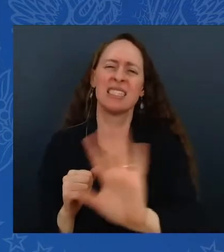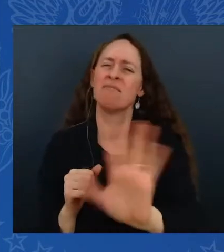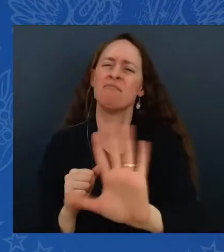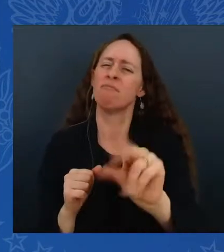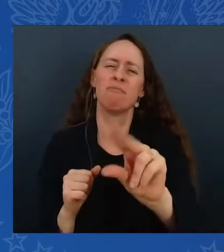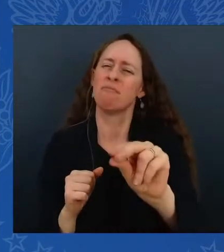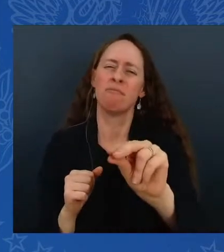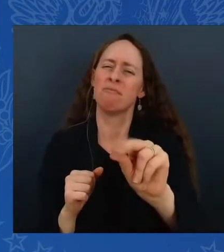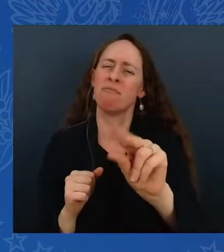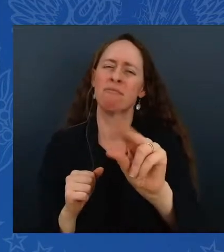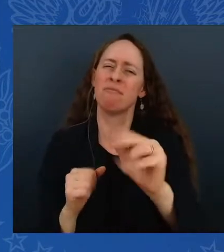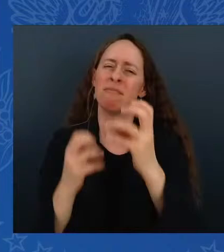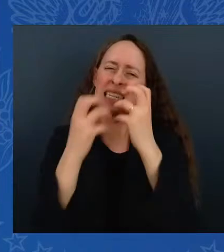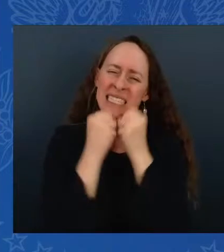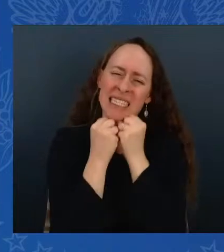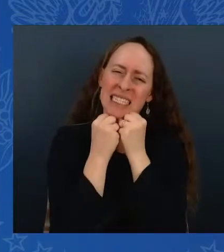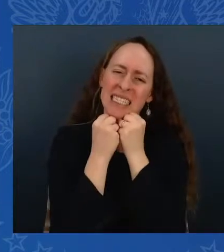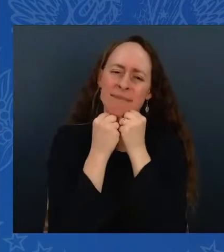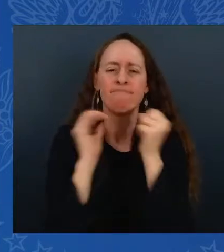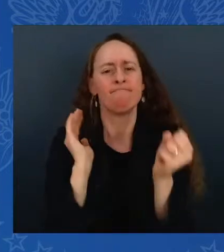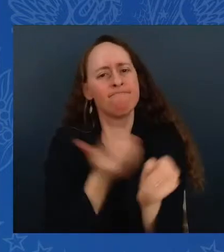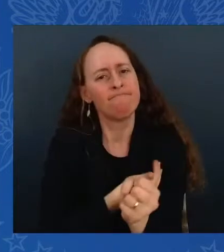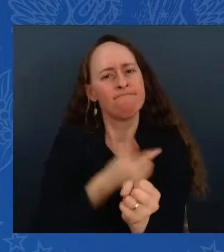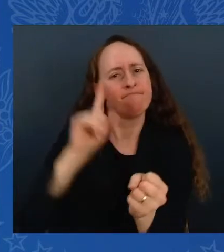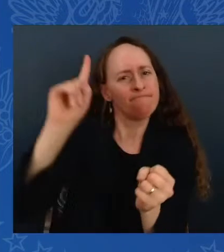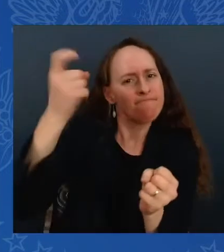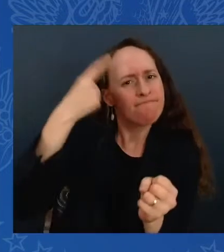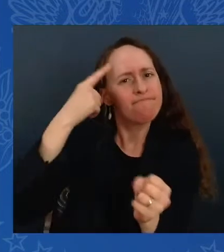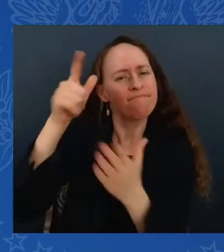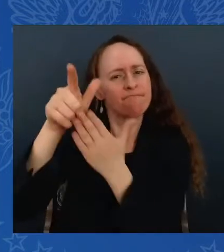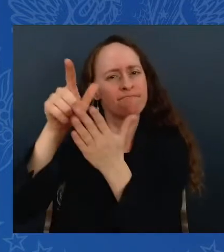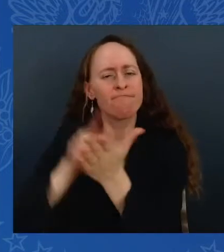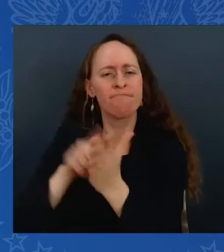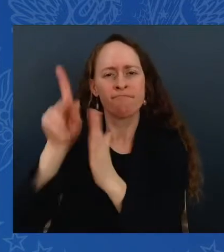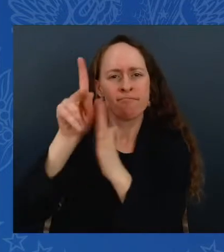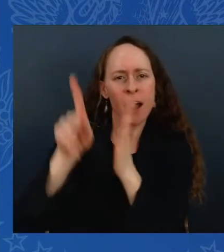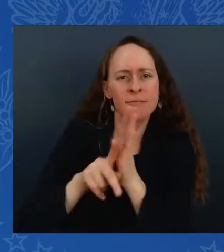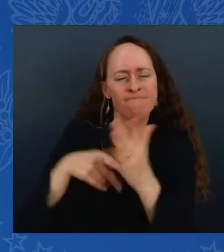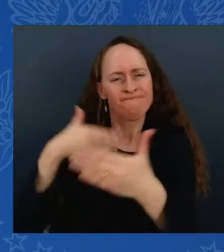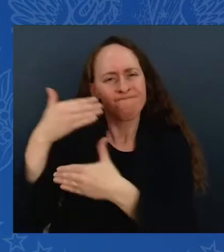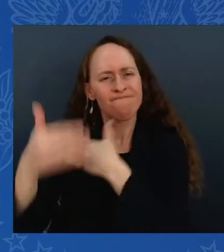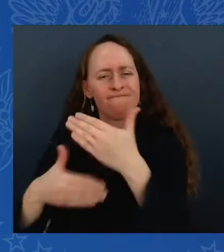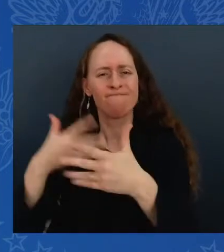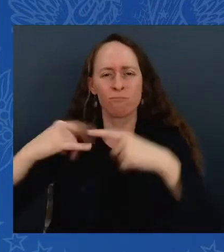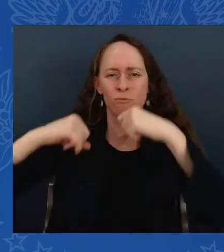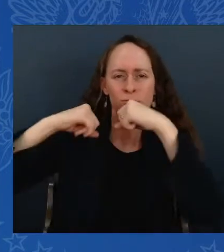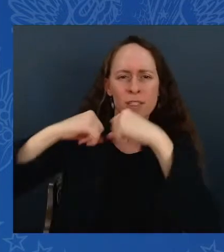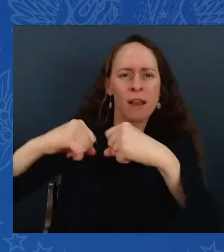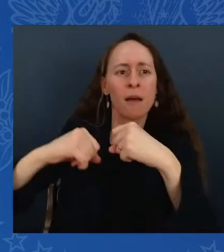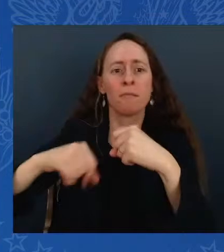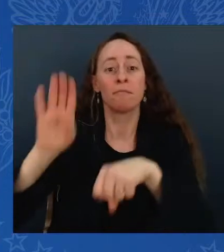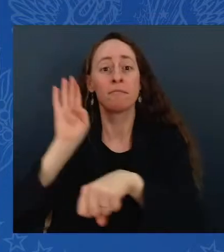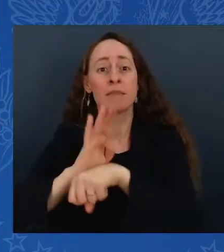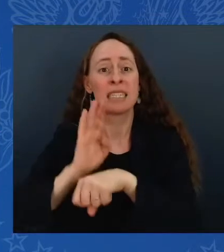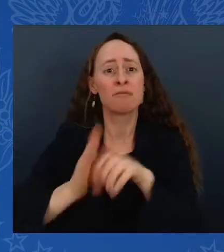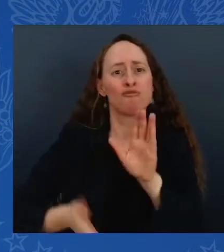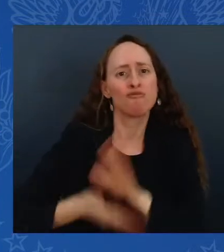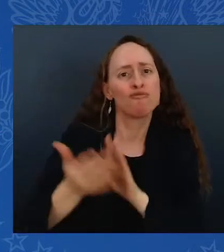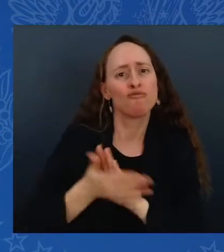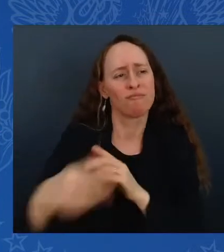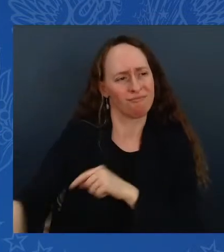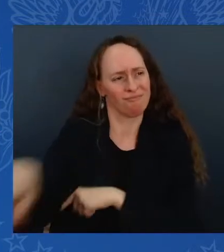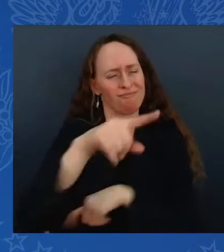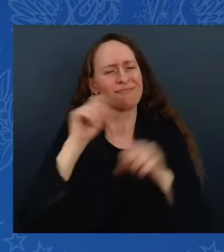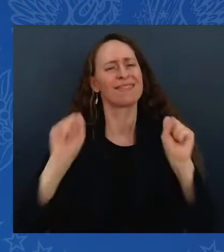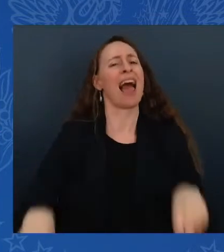American business or economic dynamism can't succeed, in my view, without stability and security that makes us the